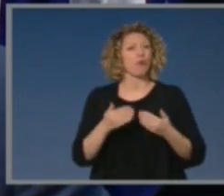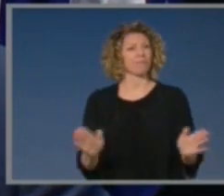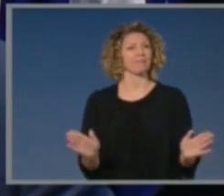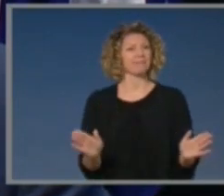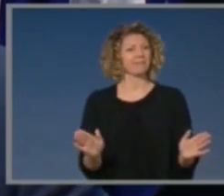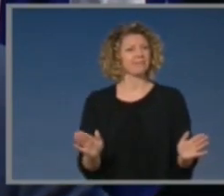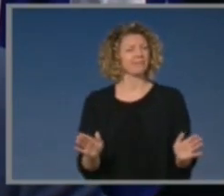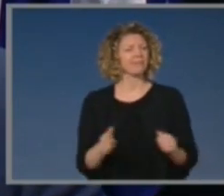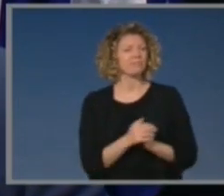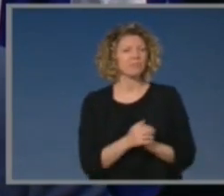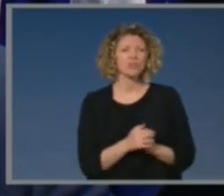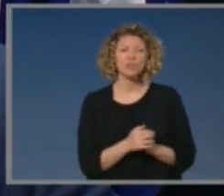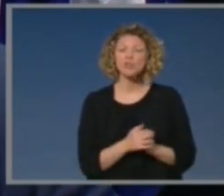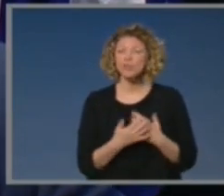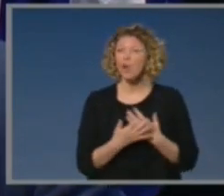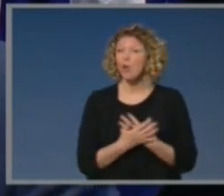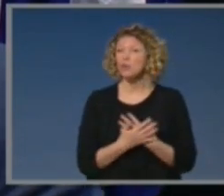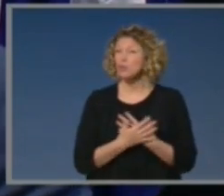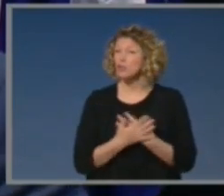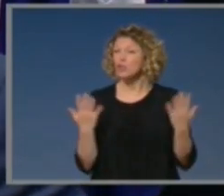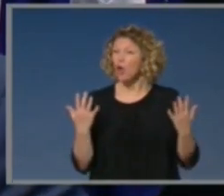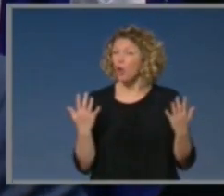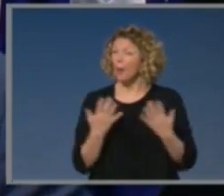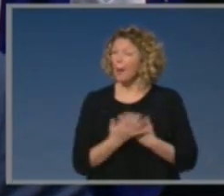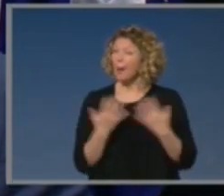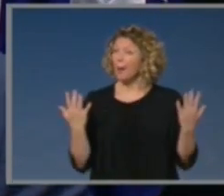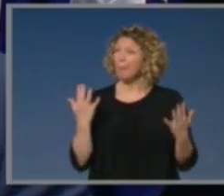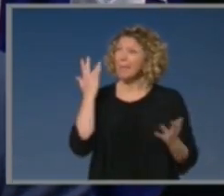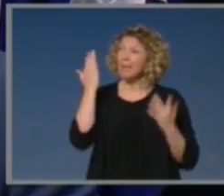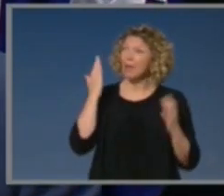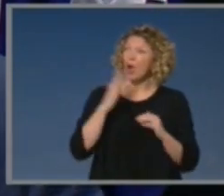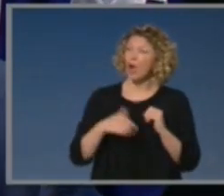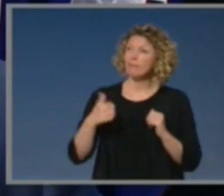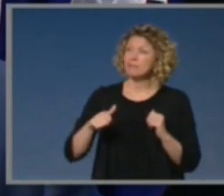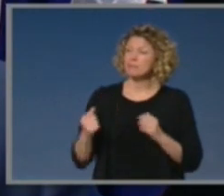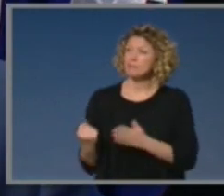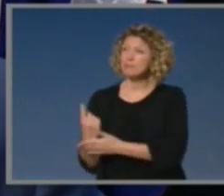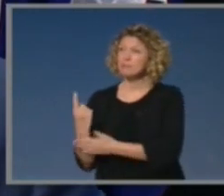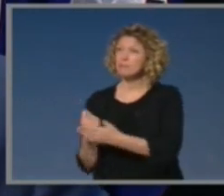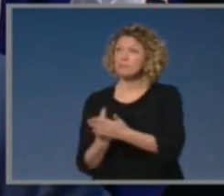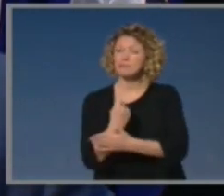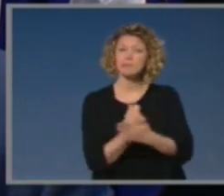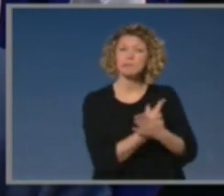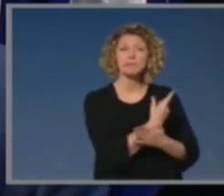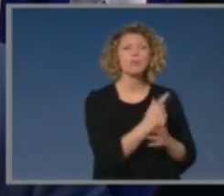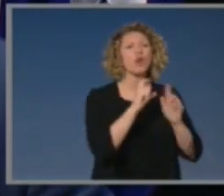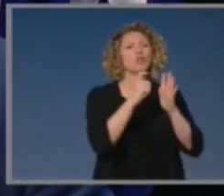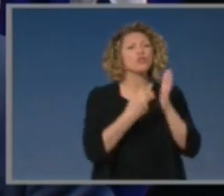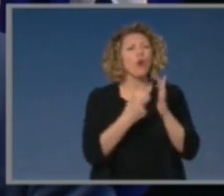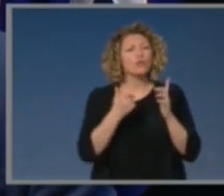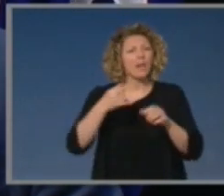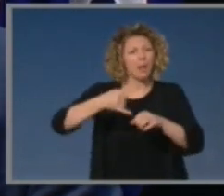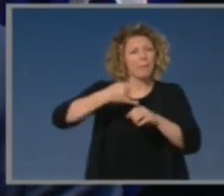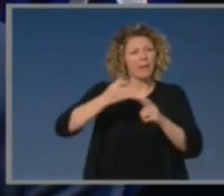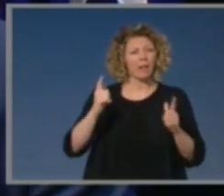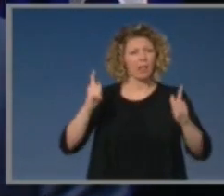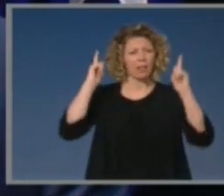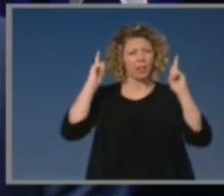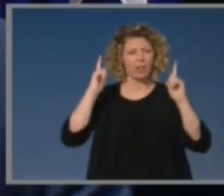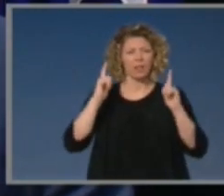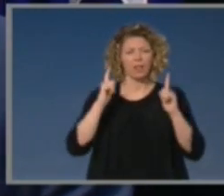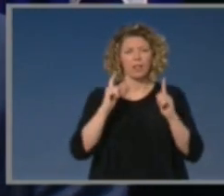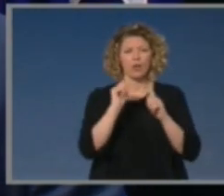have a big impact on how many more cases that you see. Now, Professor Murphy has been pretty consistent, or